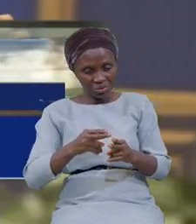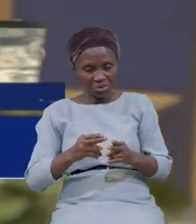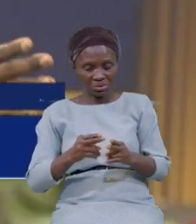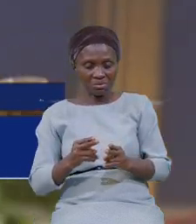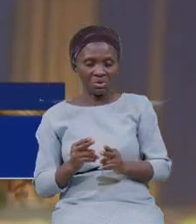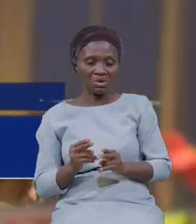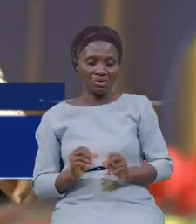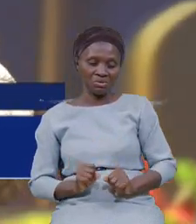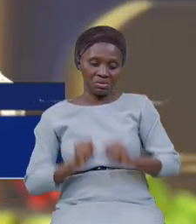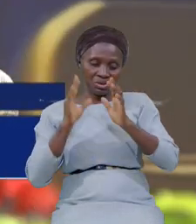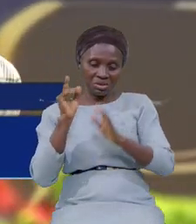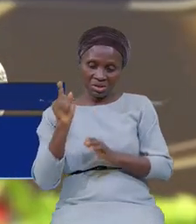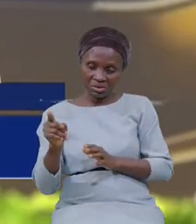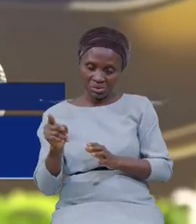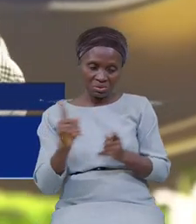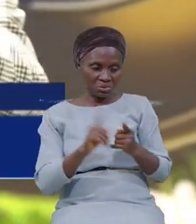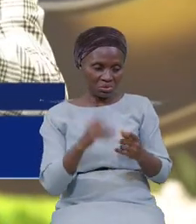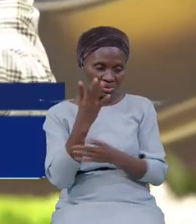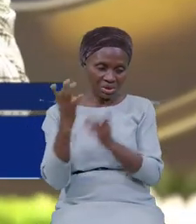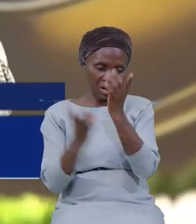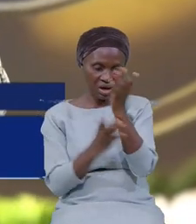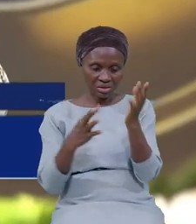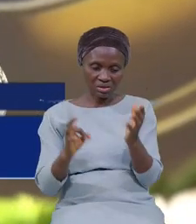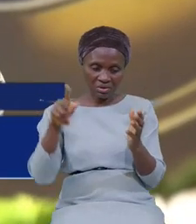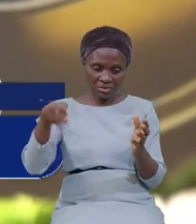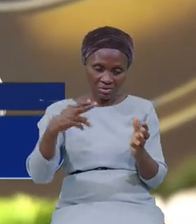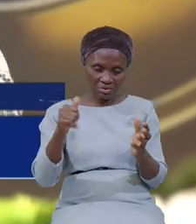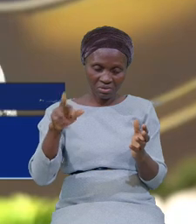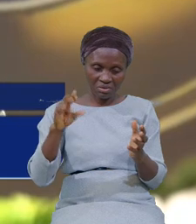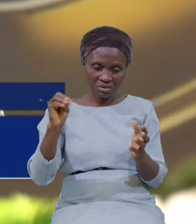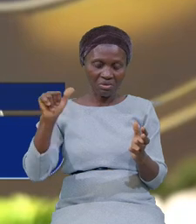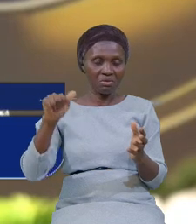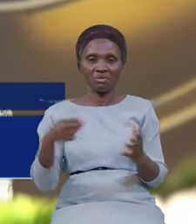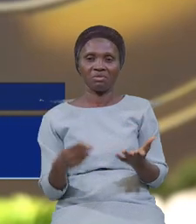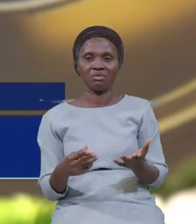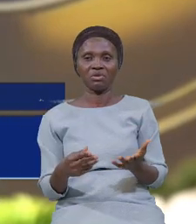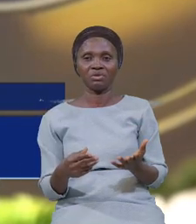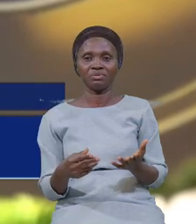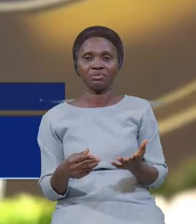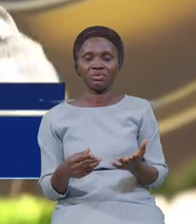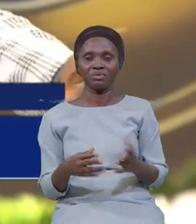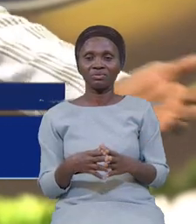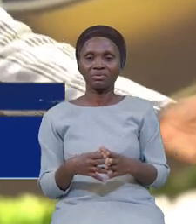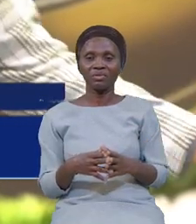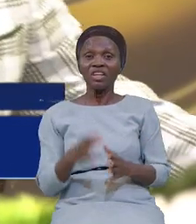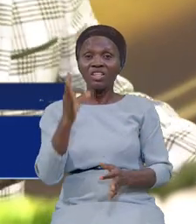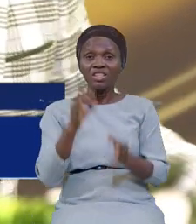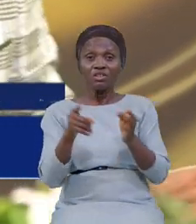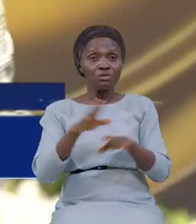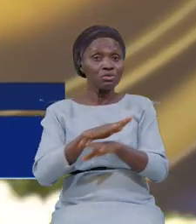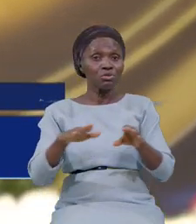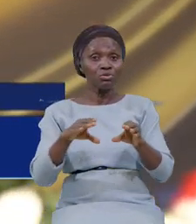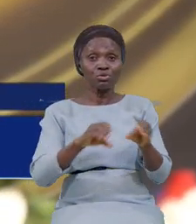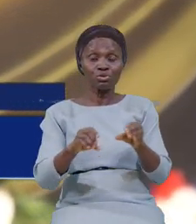will happen? You'll not do everything you need to do with all your heart, with all your soul, with all your mind. Here is our